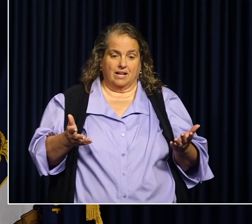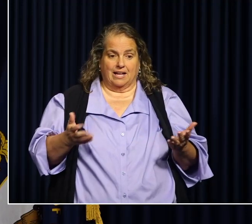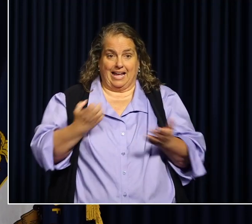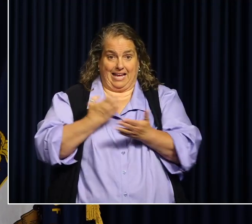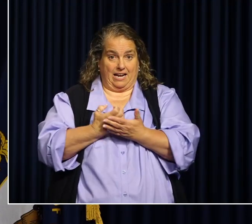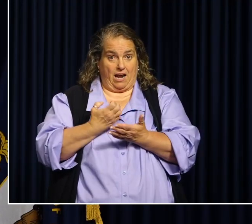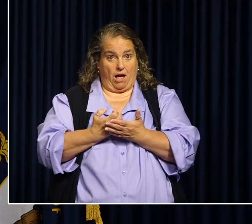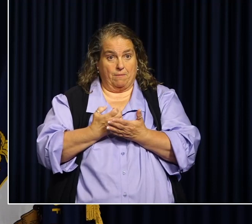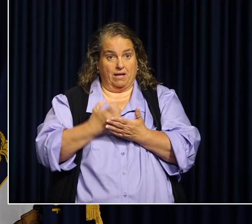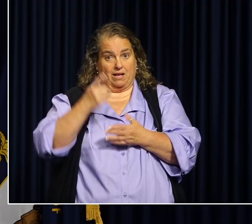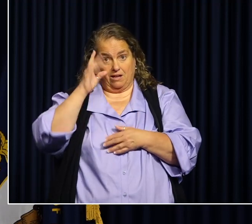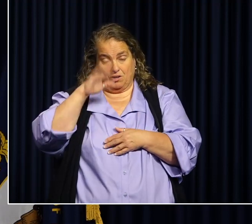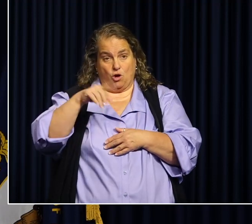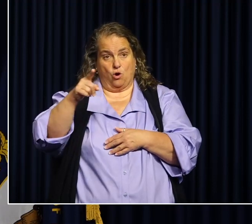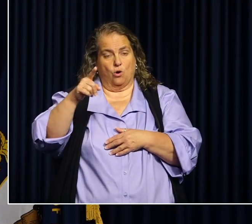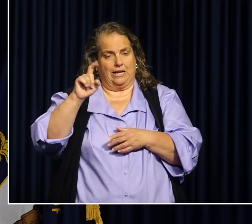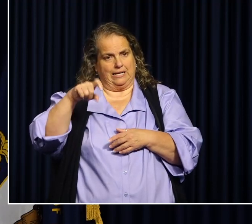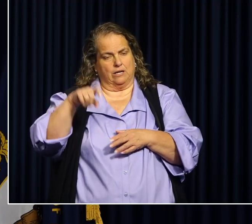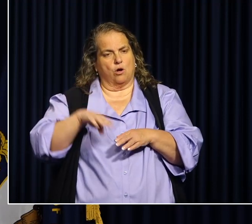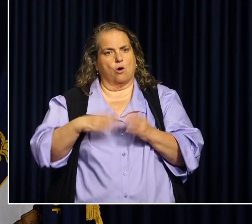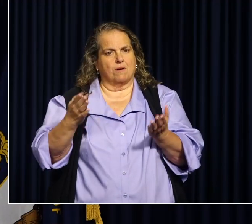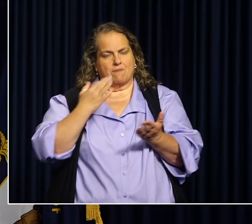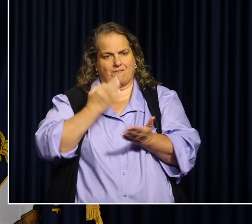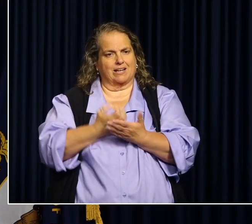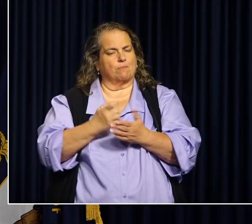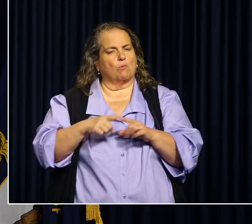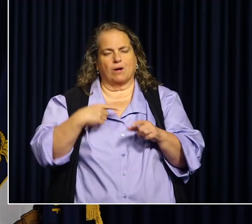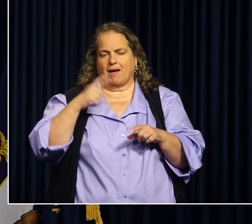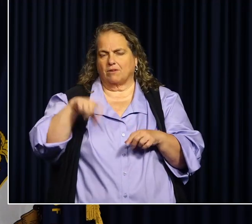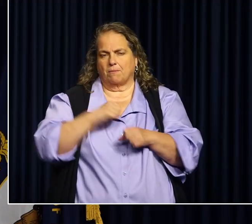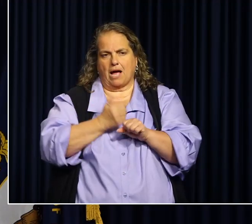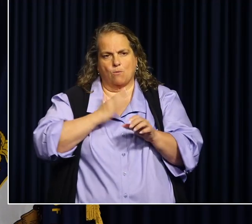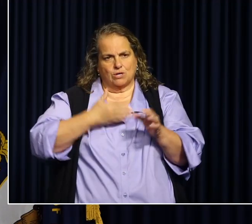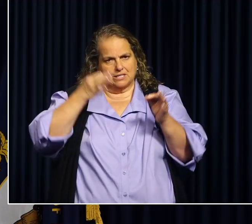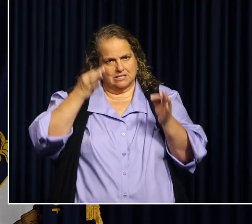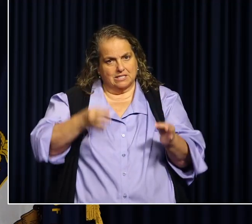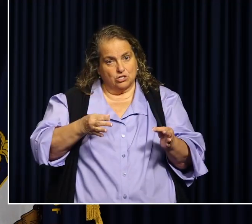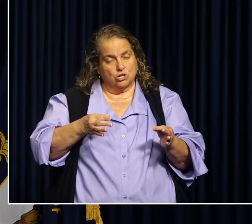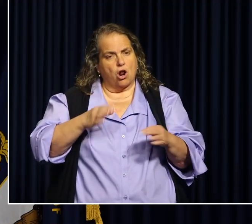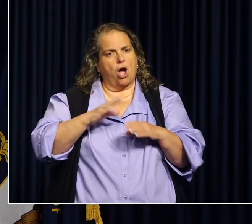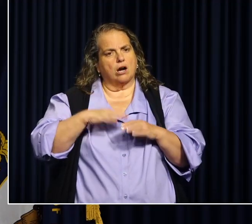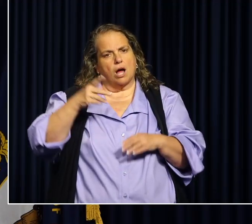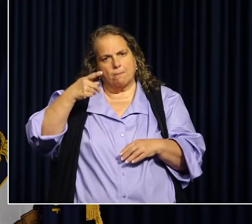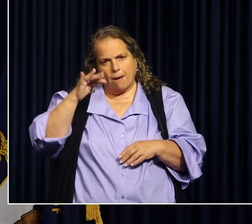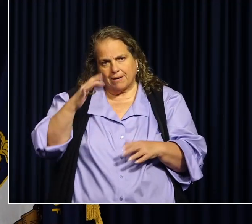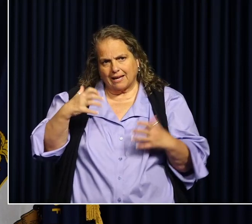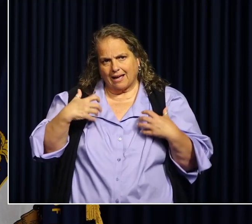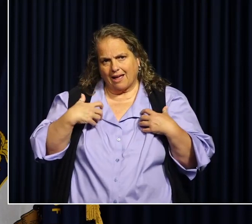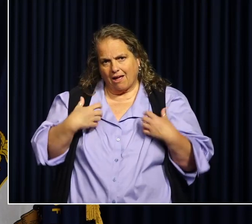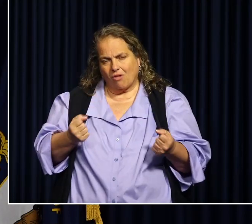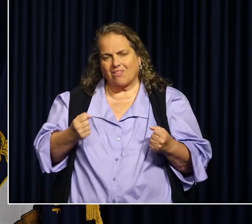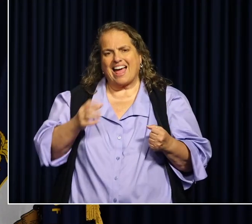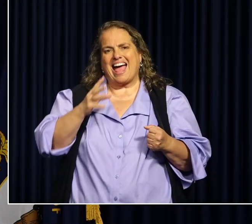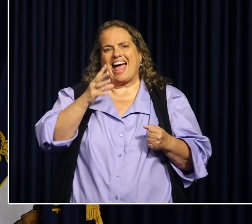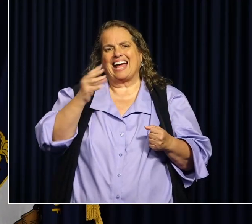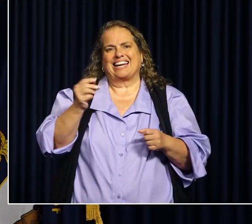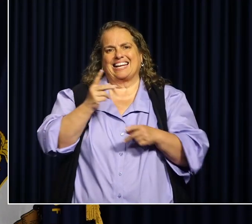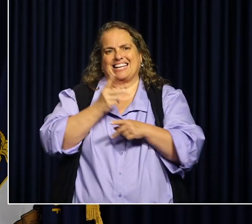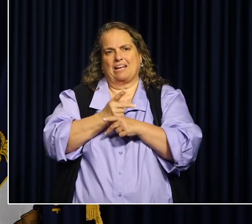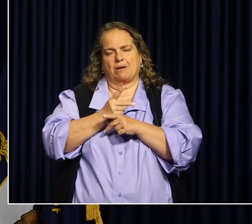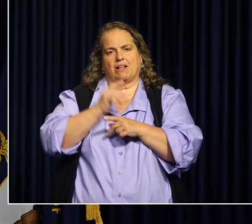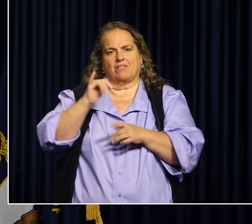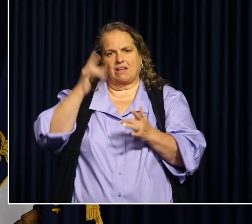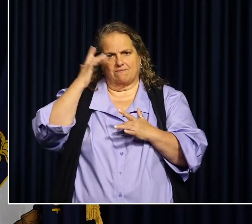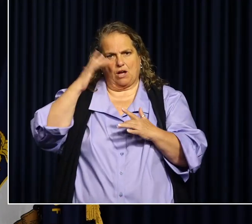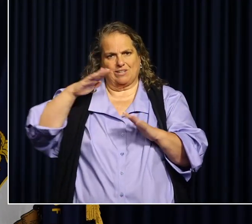economic hardships. We got to make our decisions based on public health and keeping this